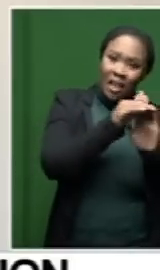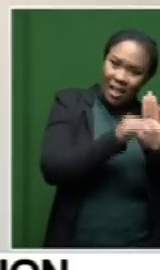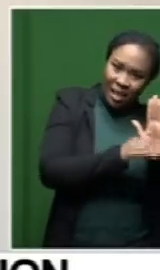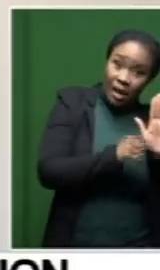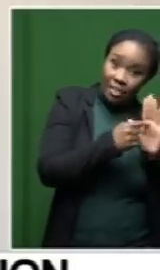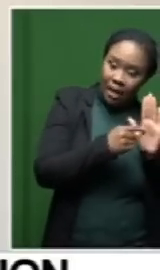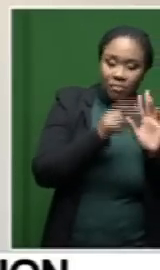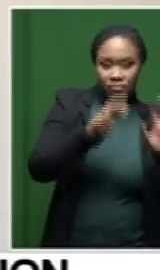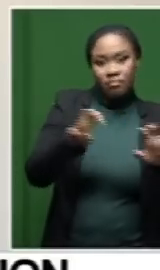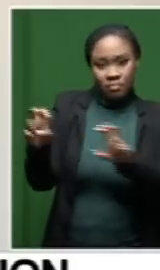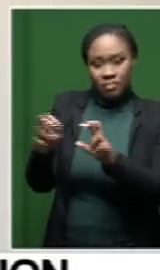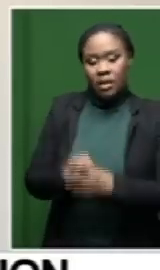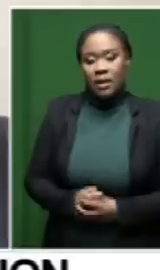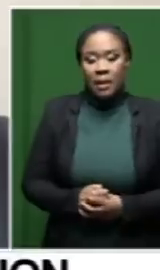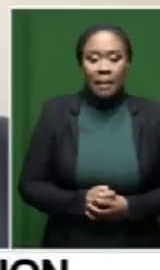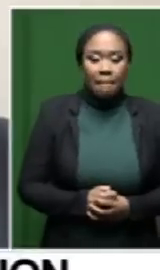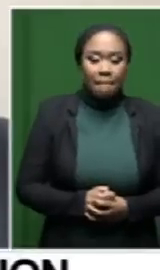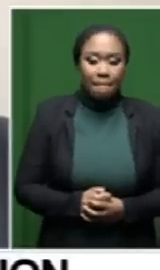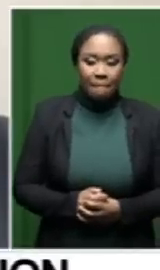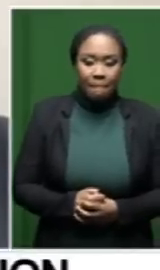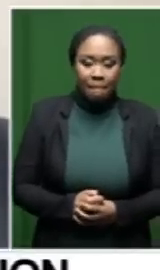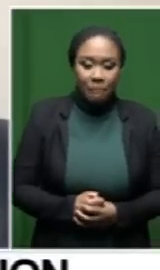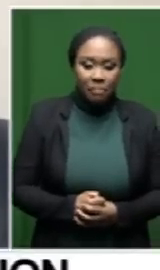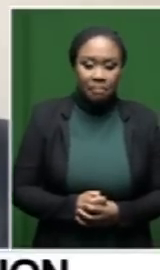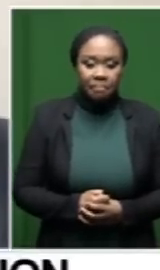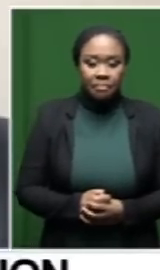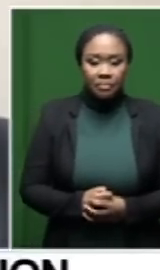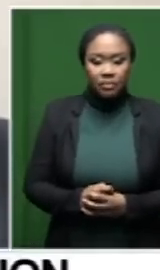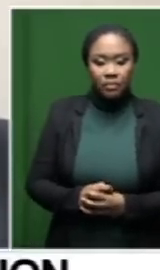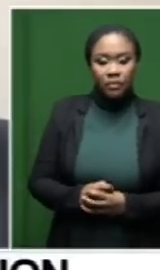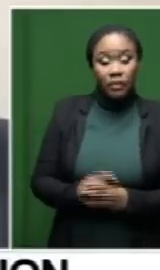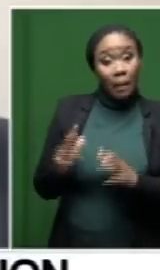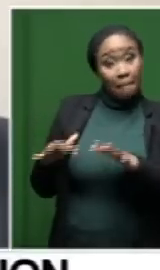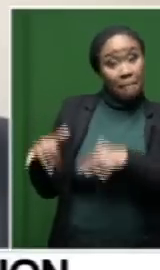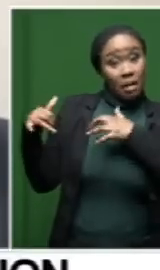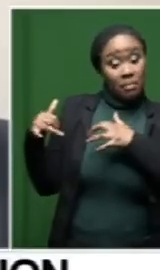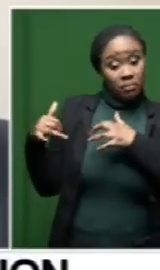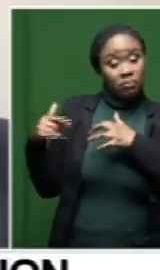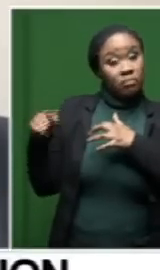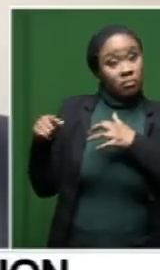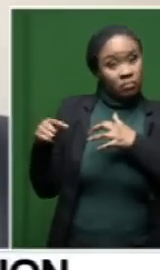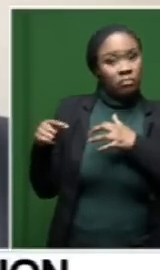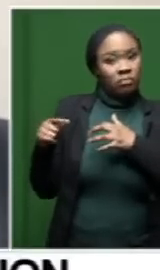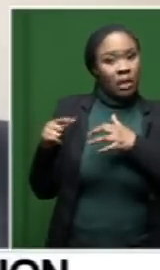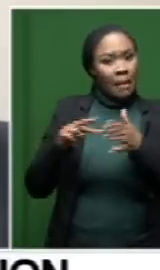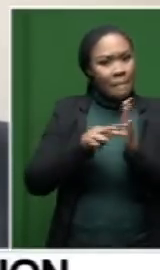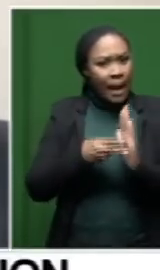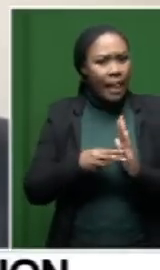mandate. So, I mean, Parliament, the reality is meant to lead the implementation of the plan,